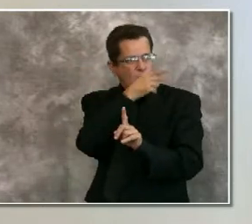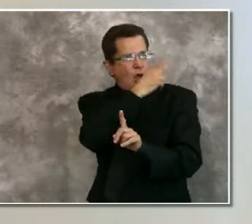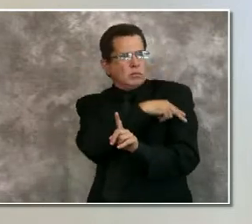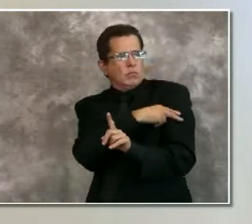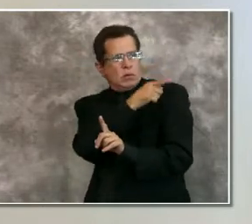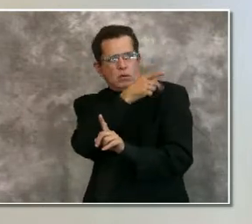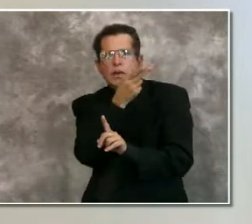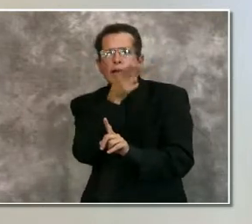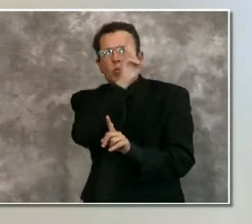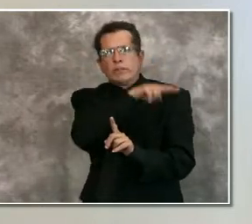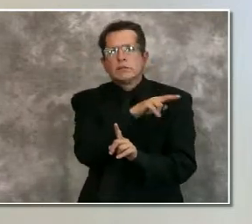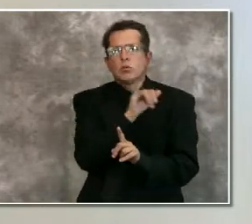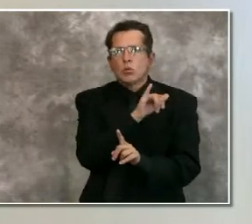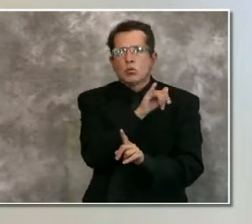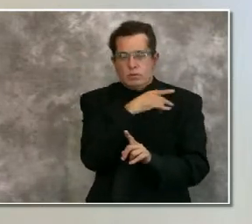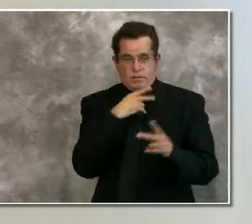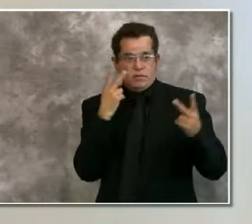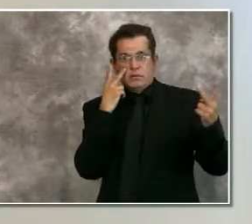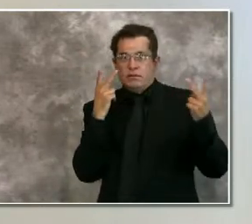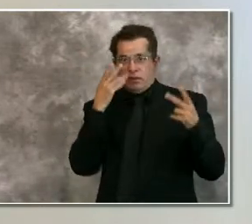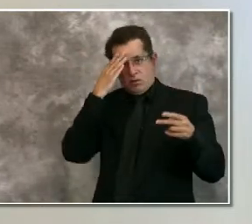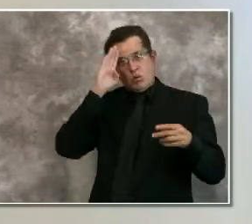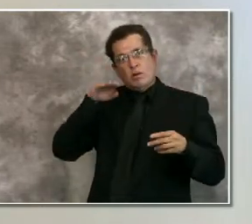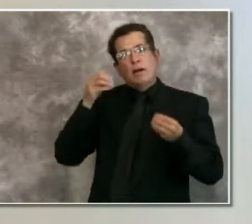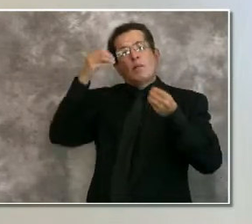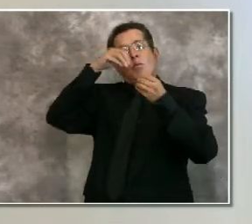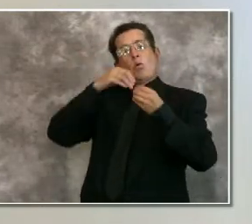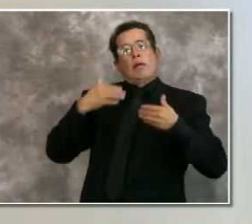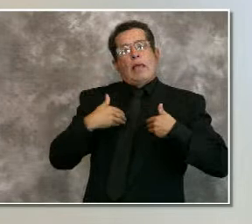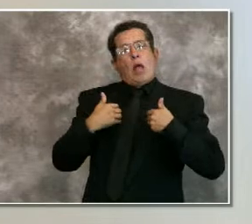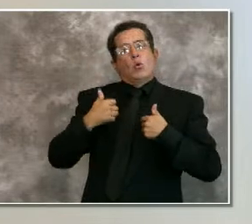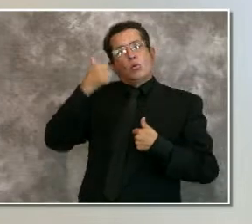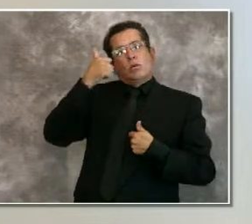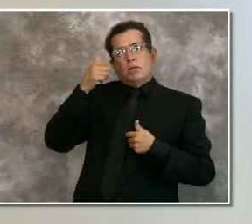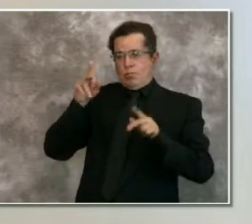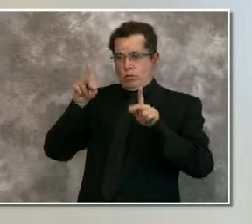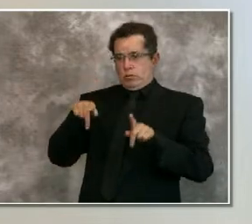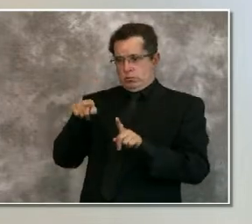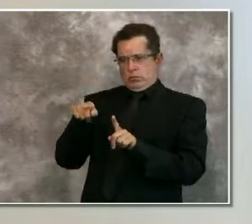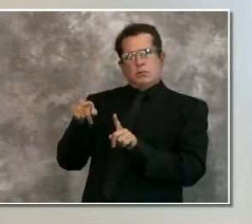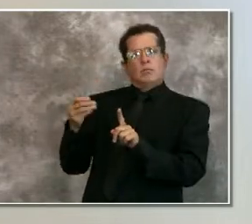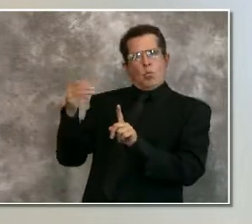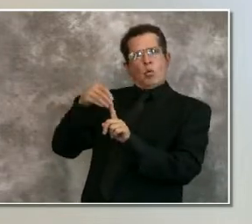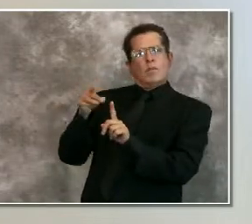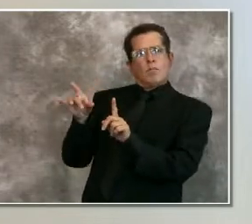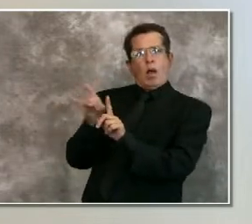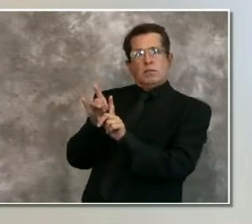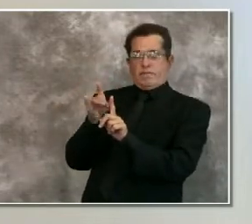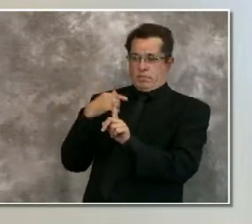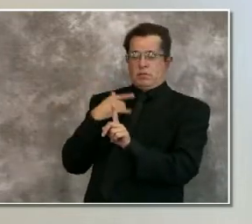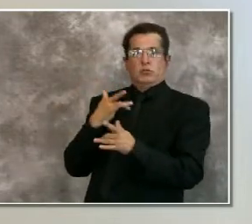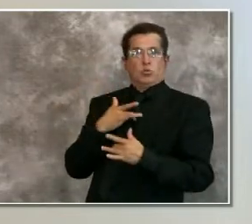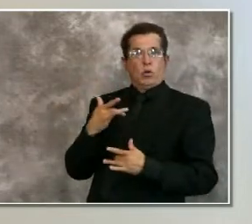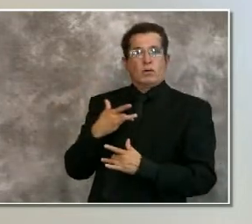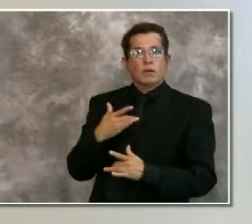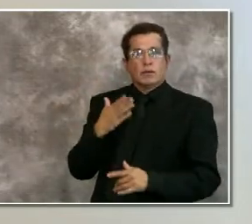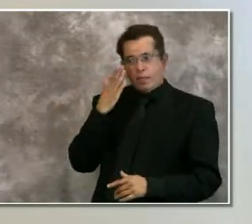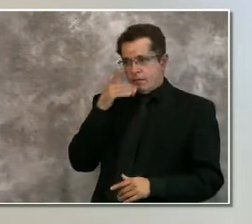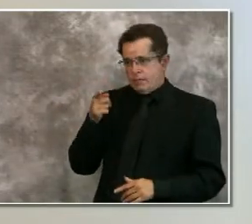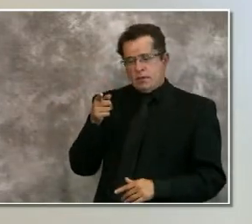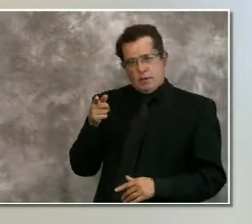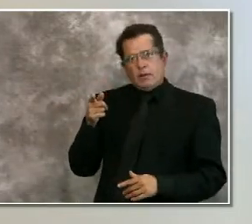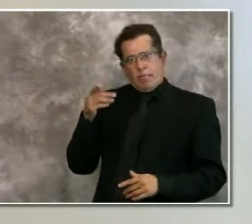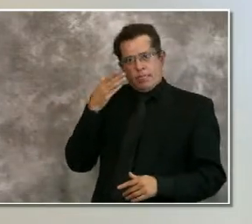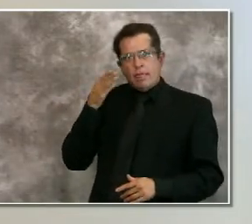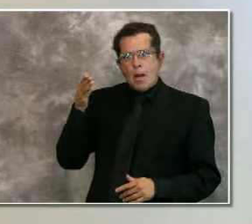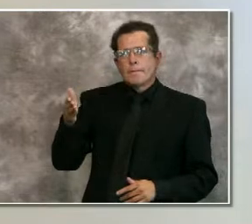are increasing, even though it is younger folks that are showing more positives now, that's a concern, one, because it's not good for them, but